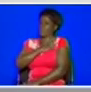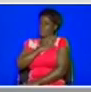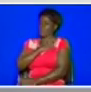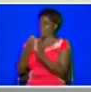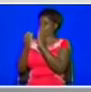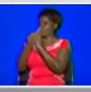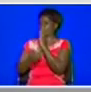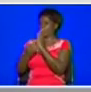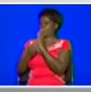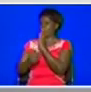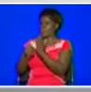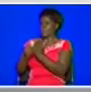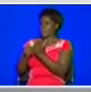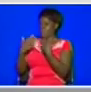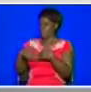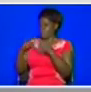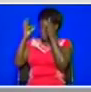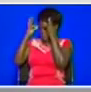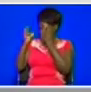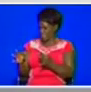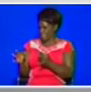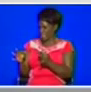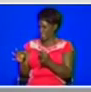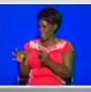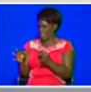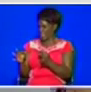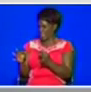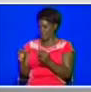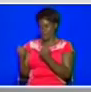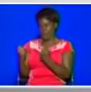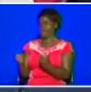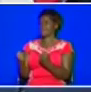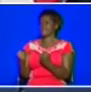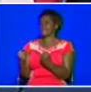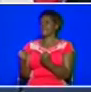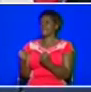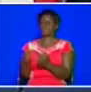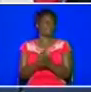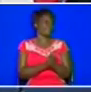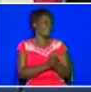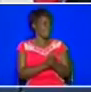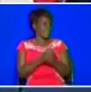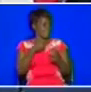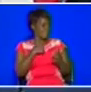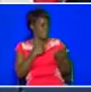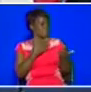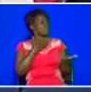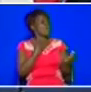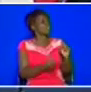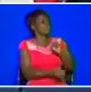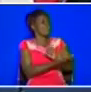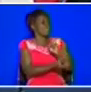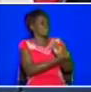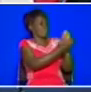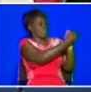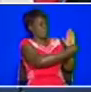would enable voters to make a very distinct choice between the two. Yes, I am here to unpack our manifesto for